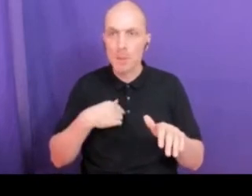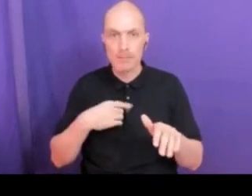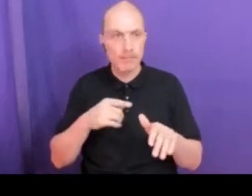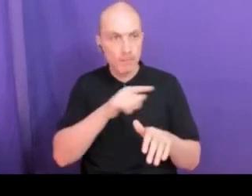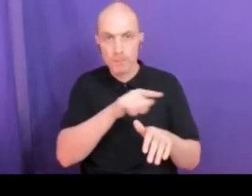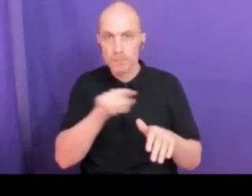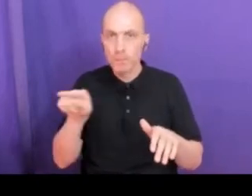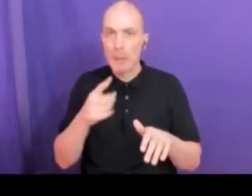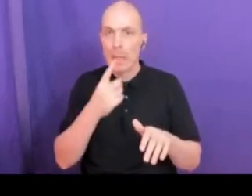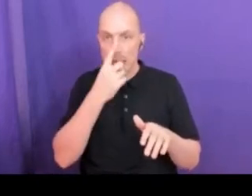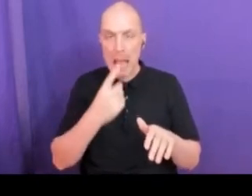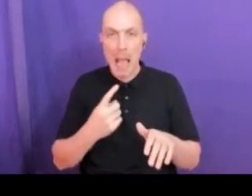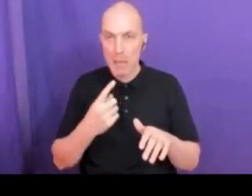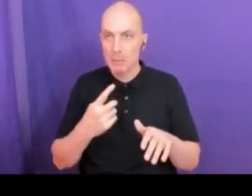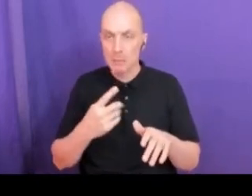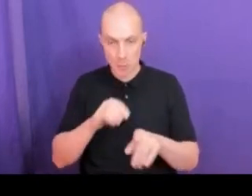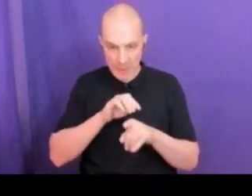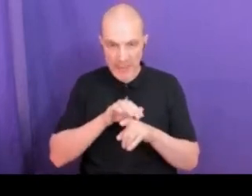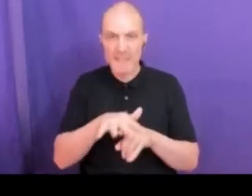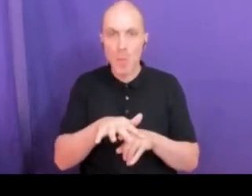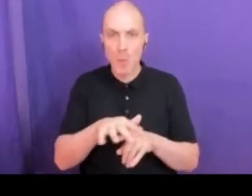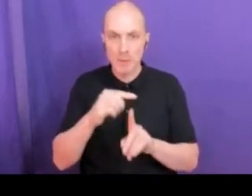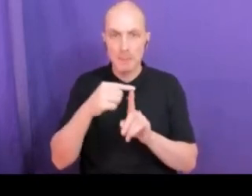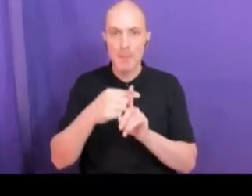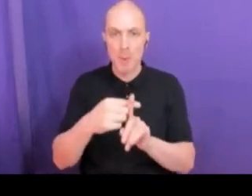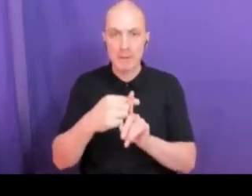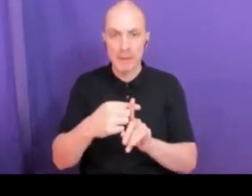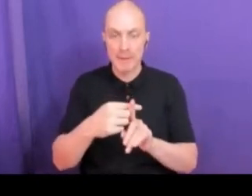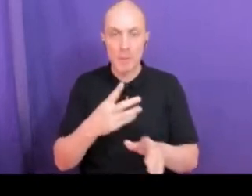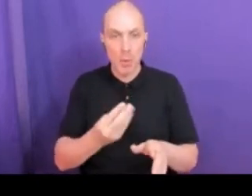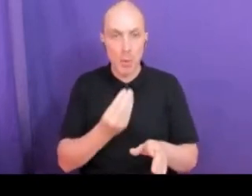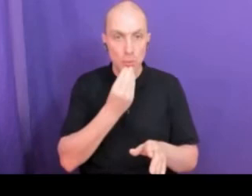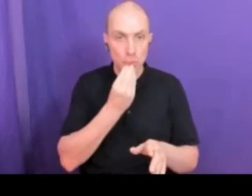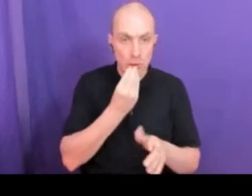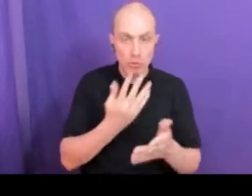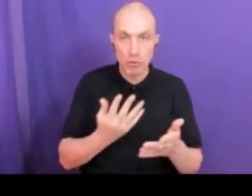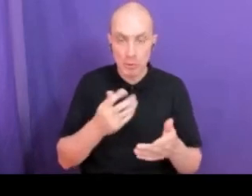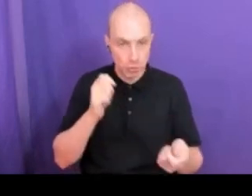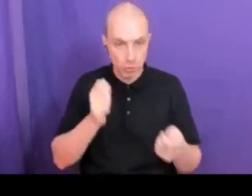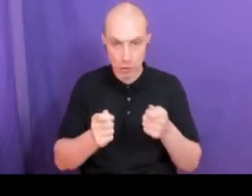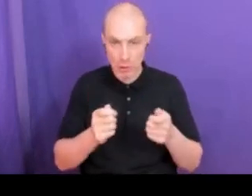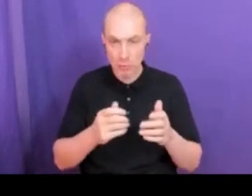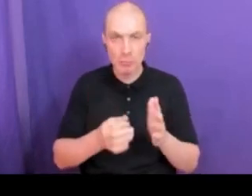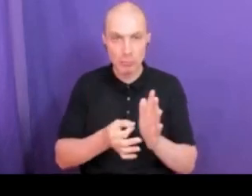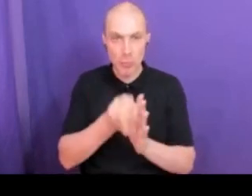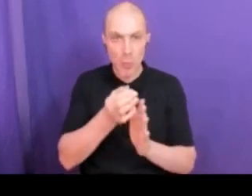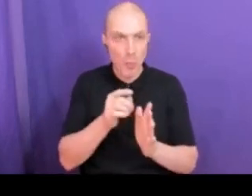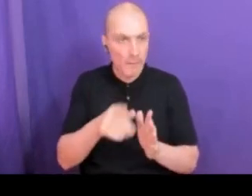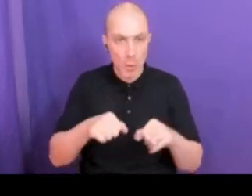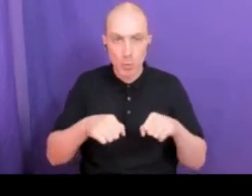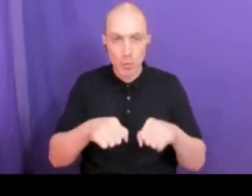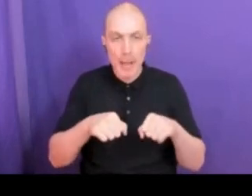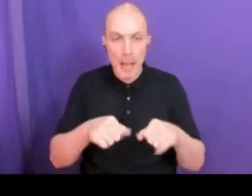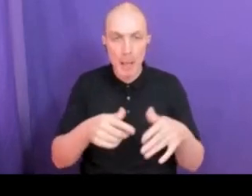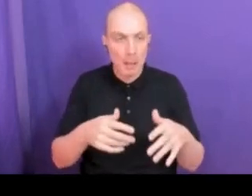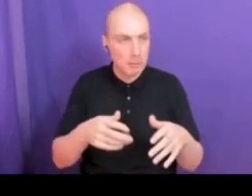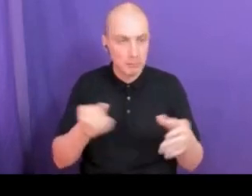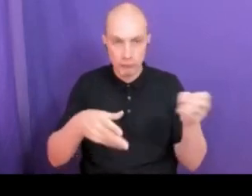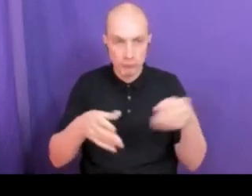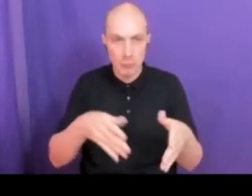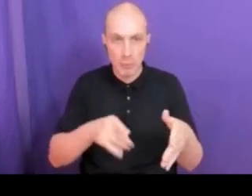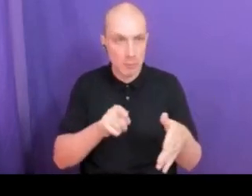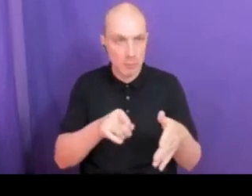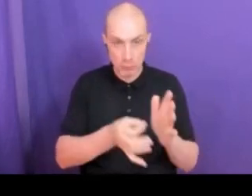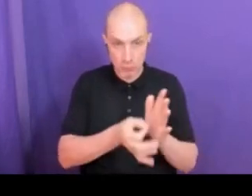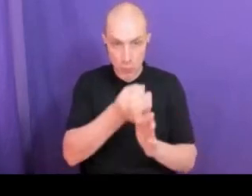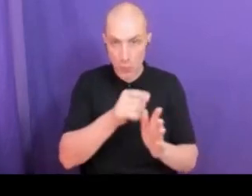as you said, kind of in the nutrition space, they're working with supermarkets and food producers, but also in terms of education and looking at our schools program. And I